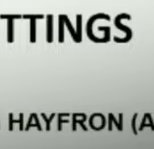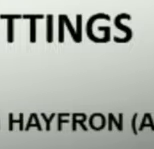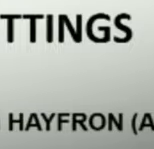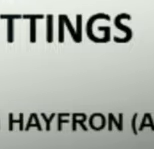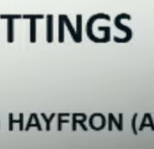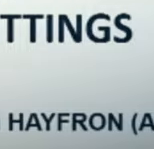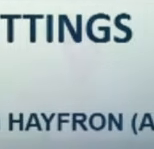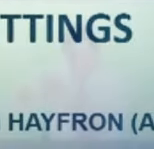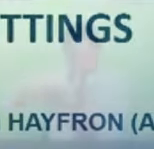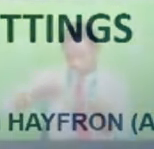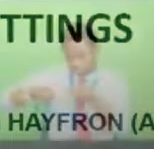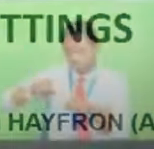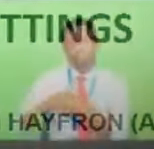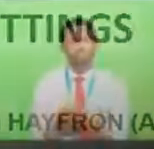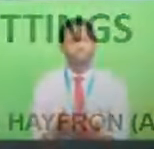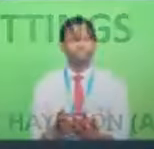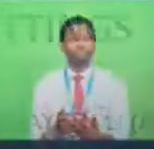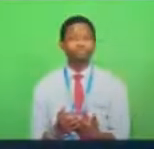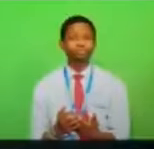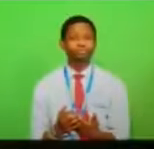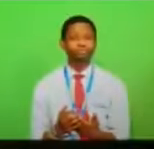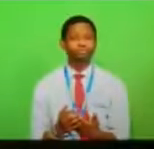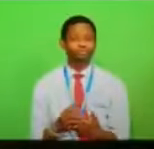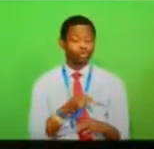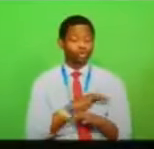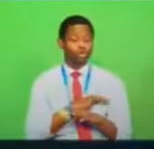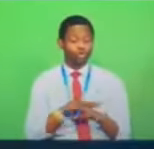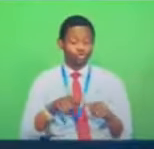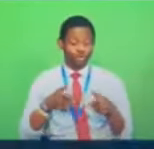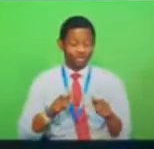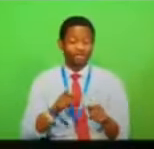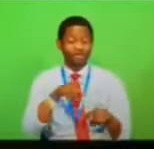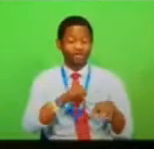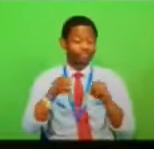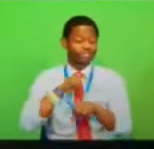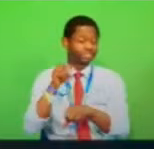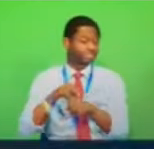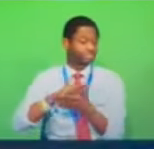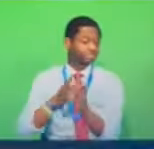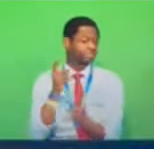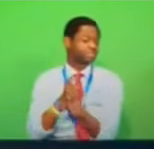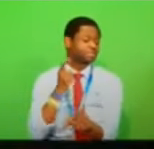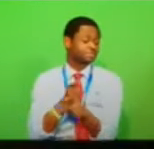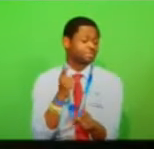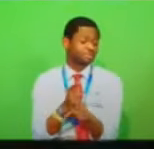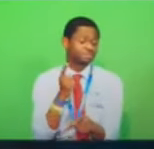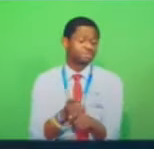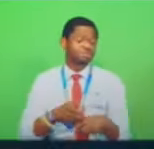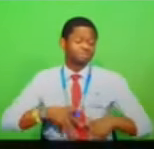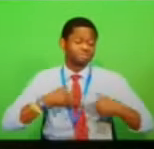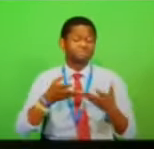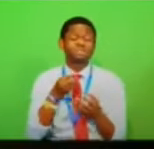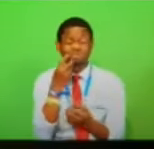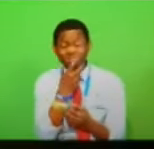Hallelujah. We don't have to let possessing the nations become just a confessional thing, but